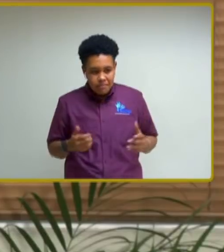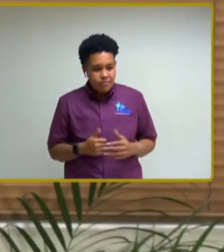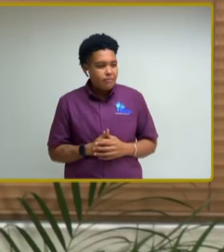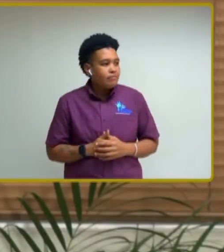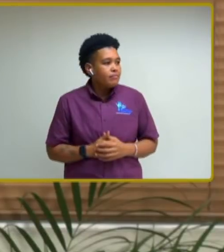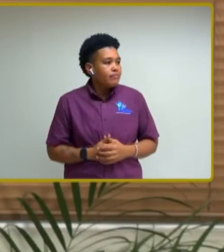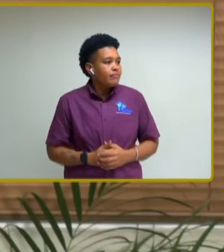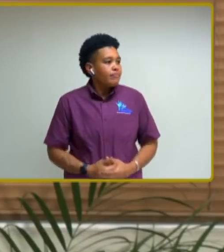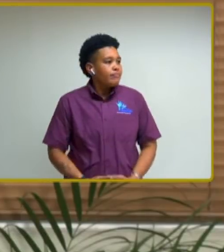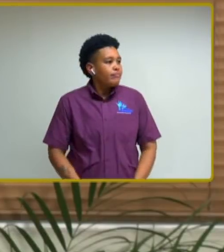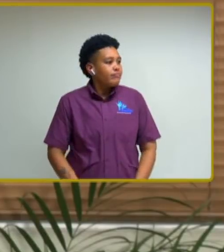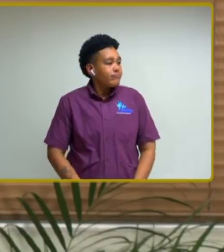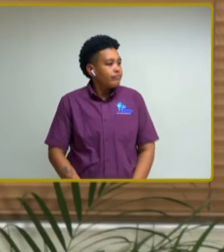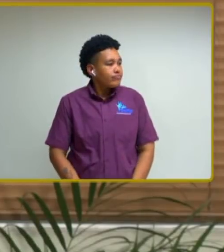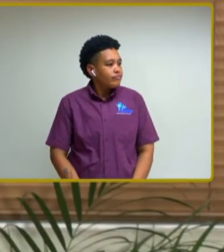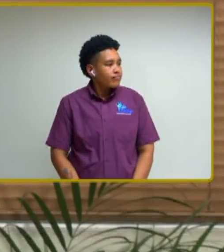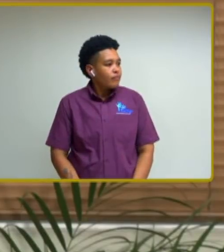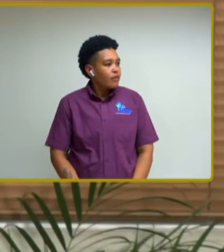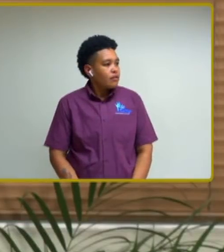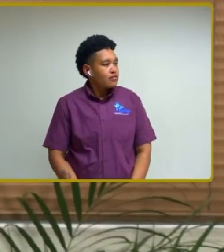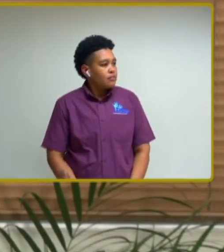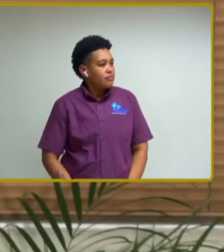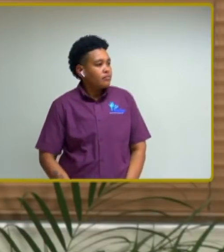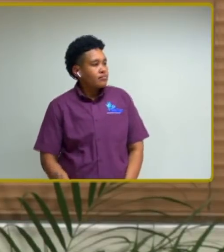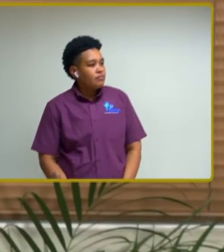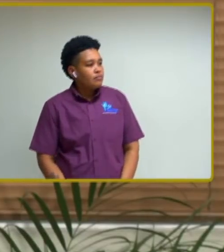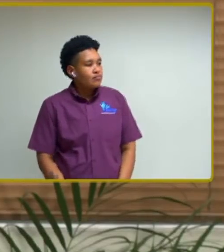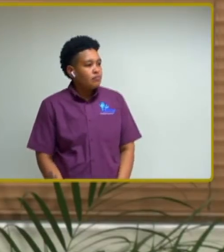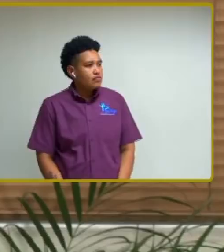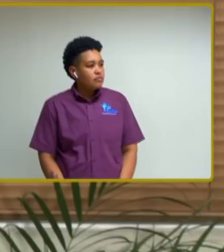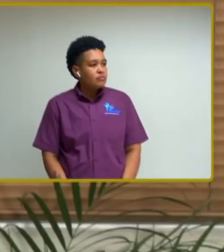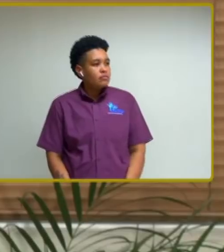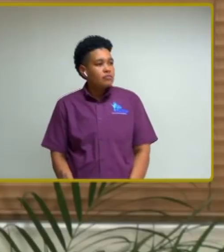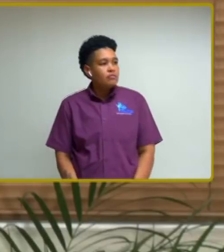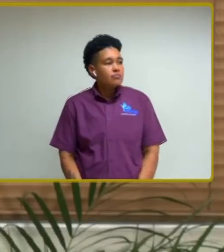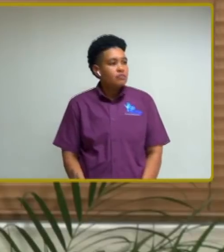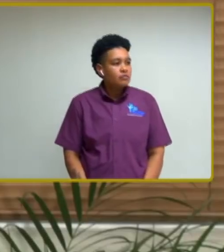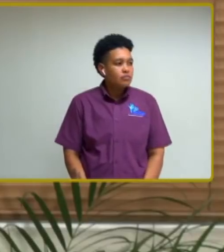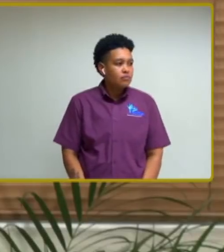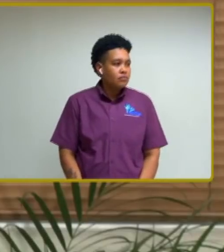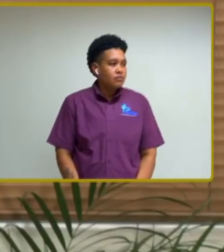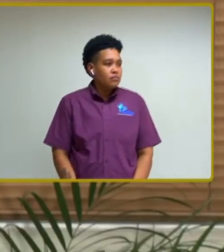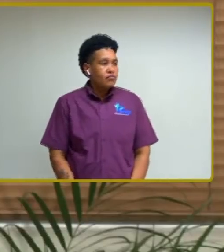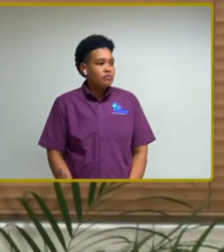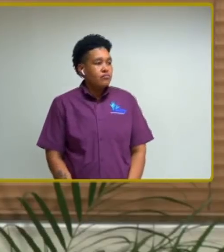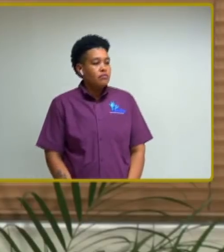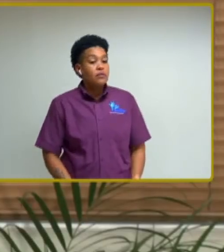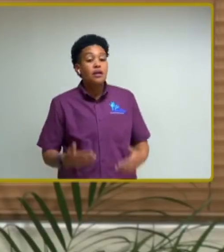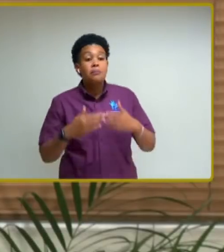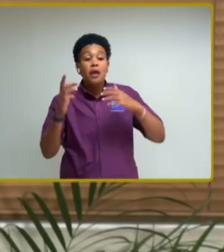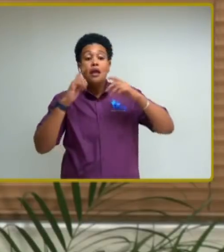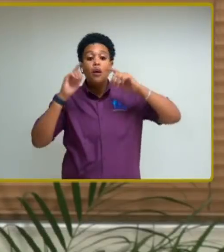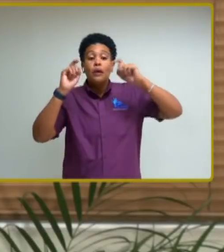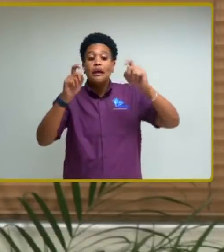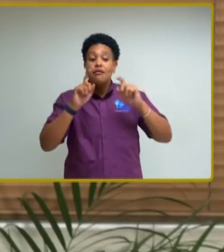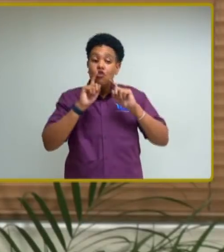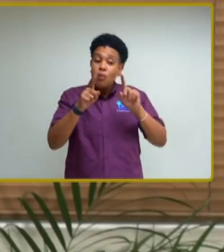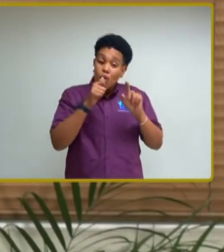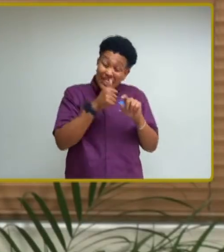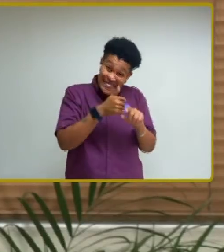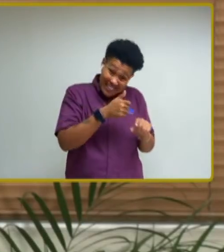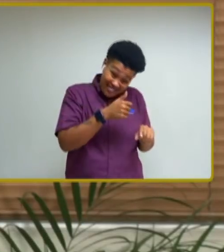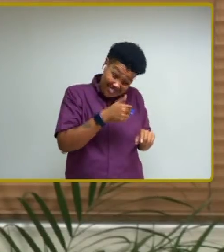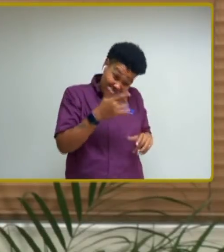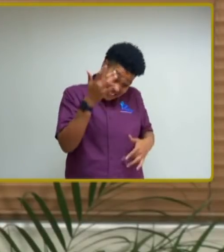Beyond that, we give a report on side effects, both prior to the vaccine being administered, what the possible side effects